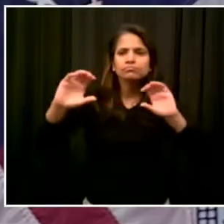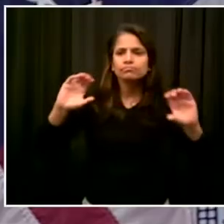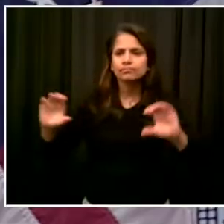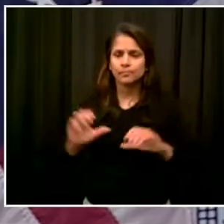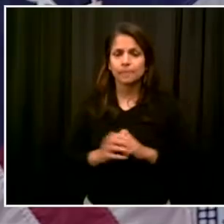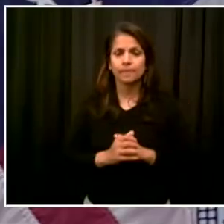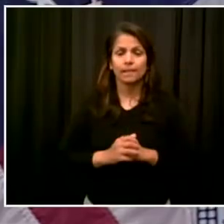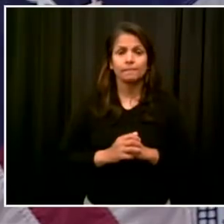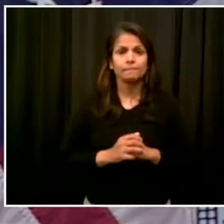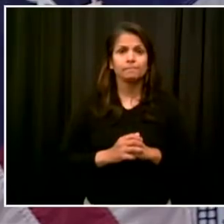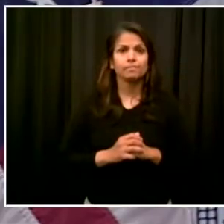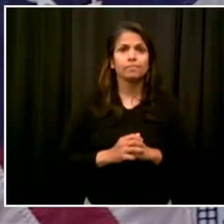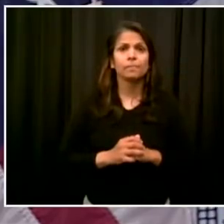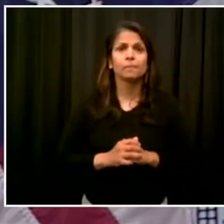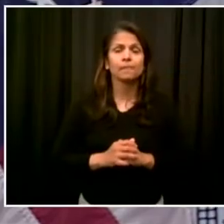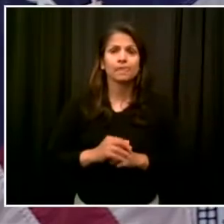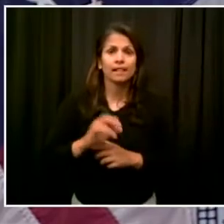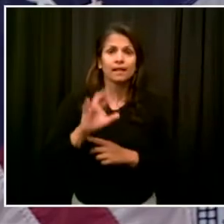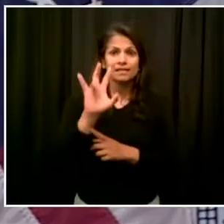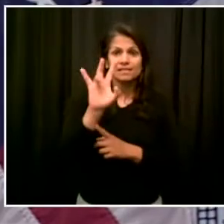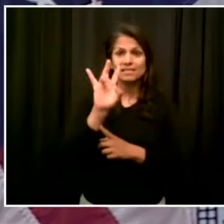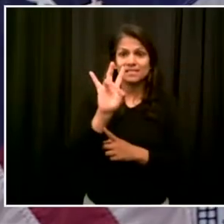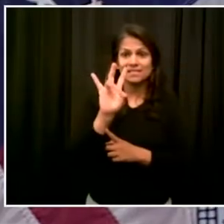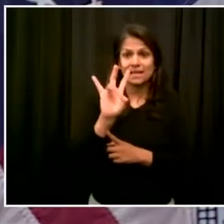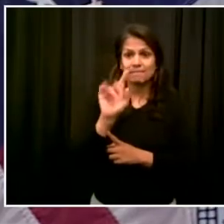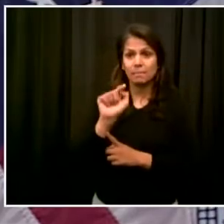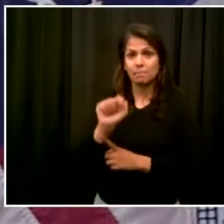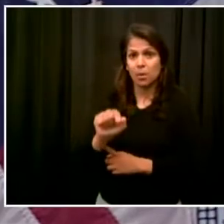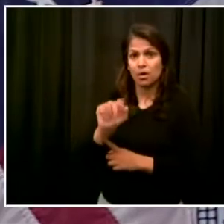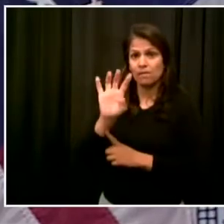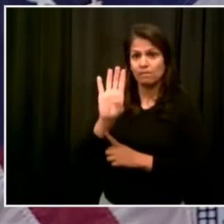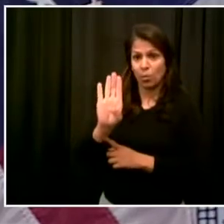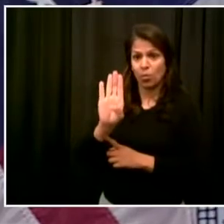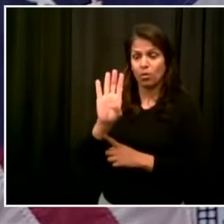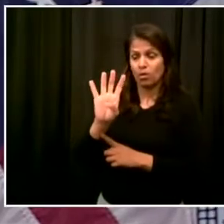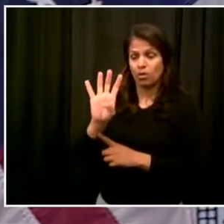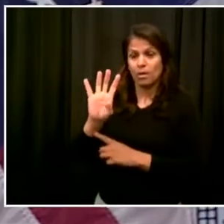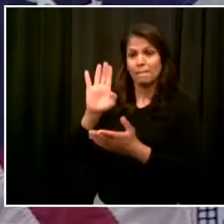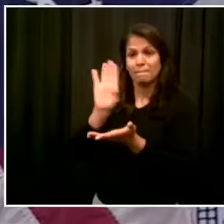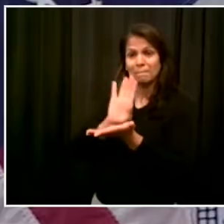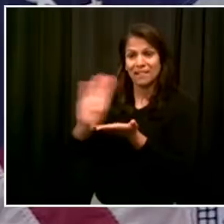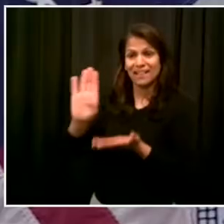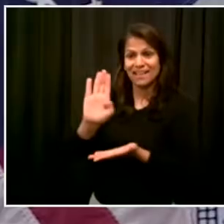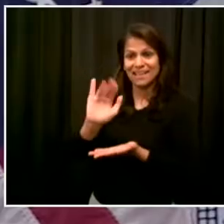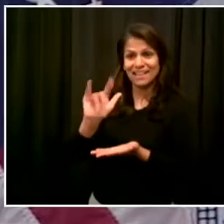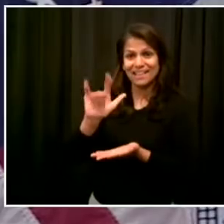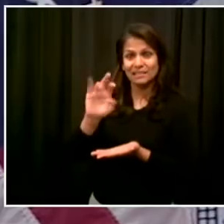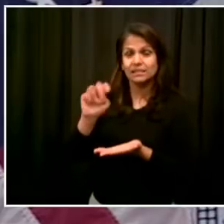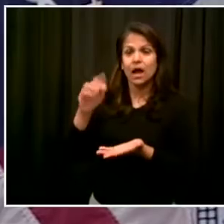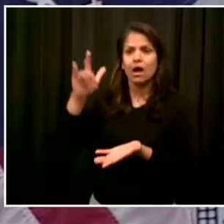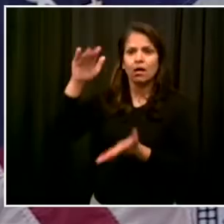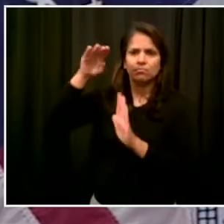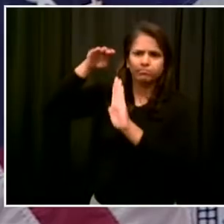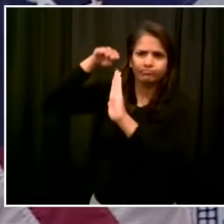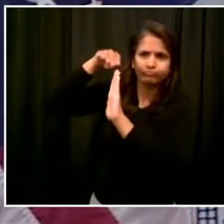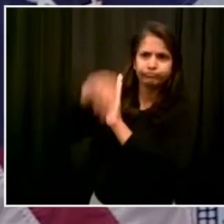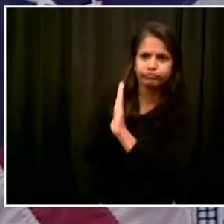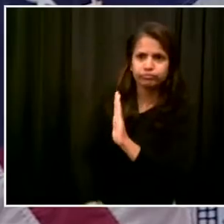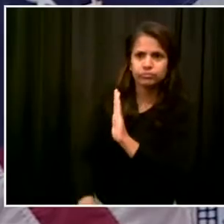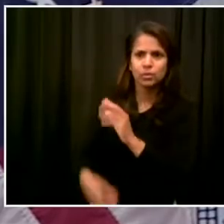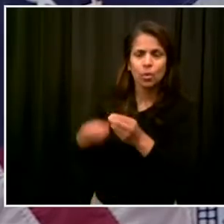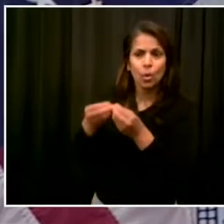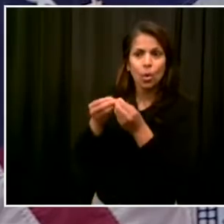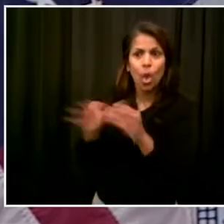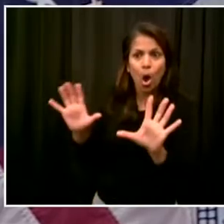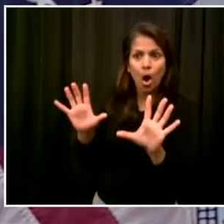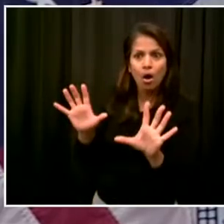lose $7.4 billion in revenue. Think about it. Tourism basically gone at this point. Hotel